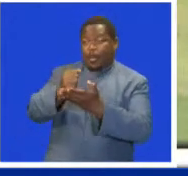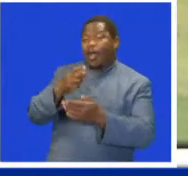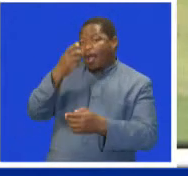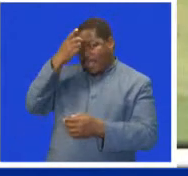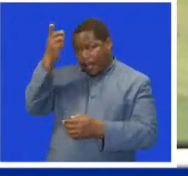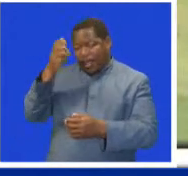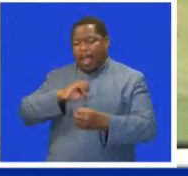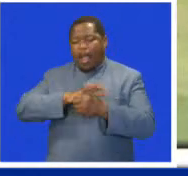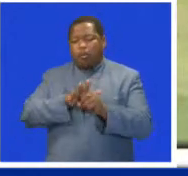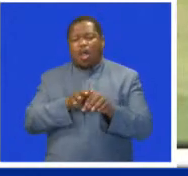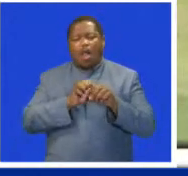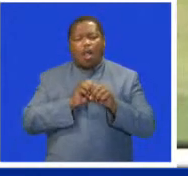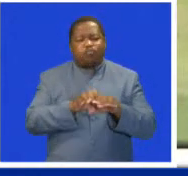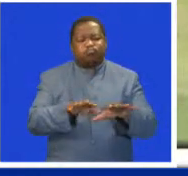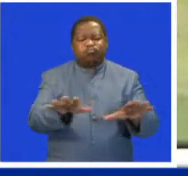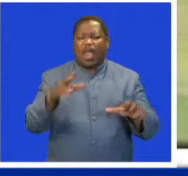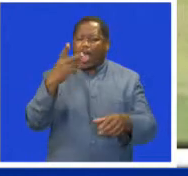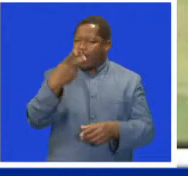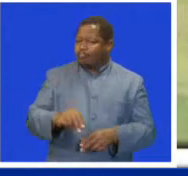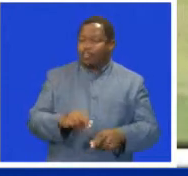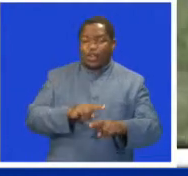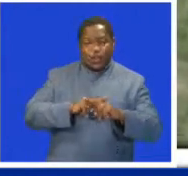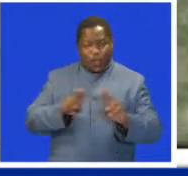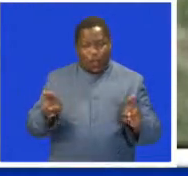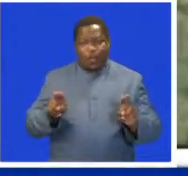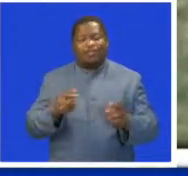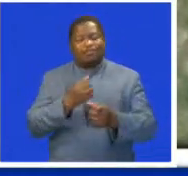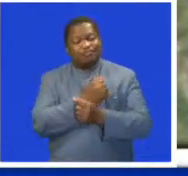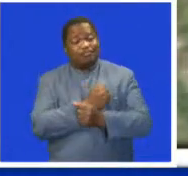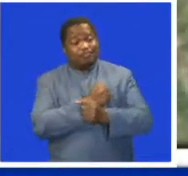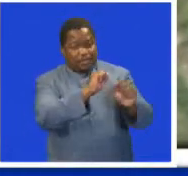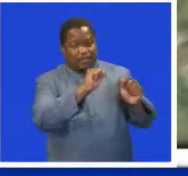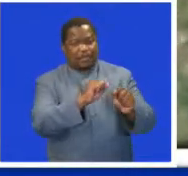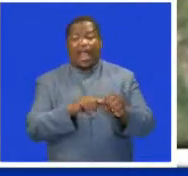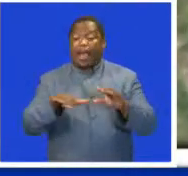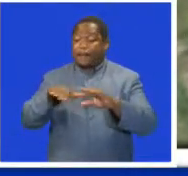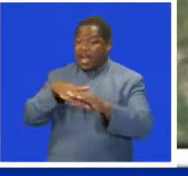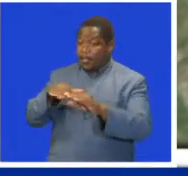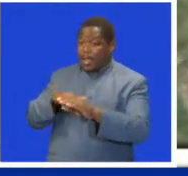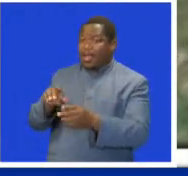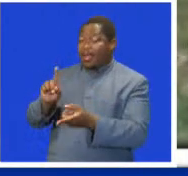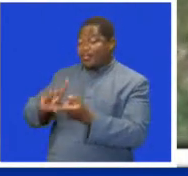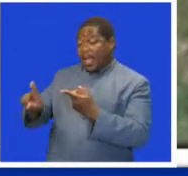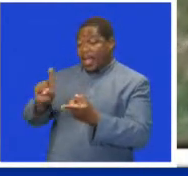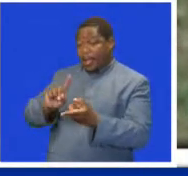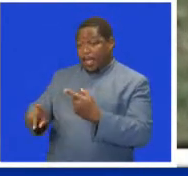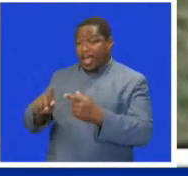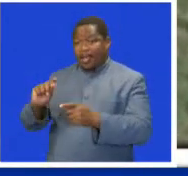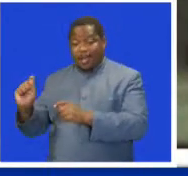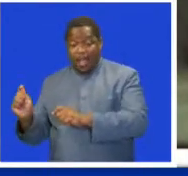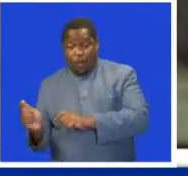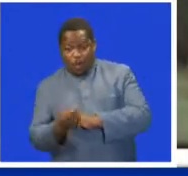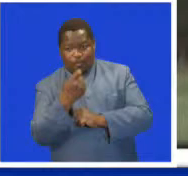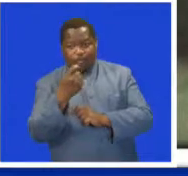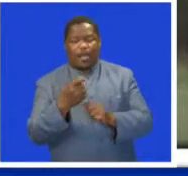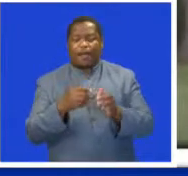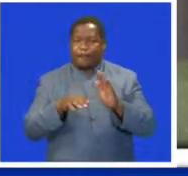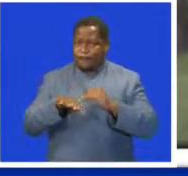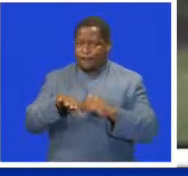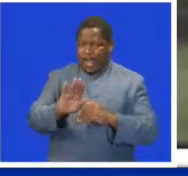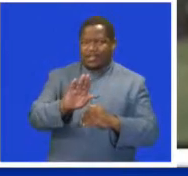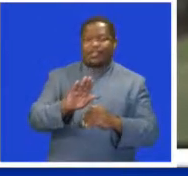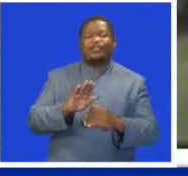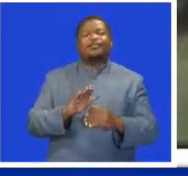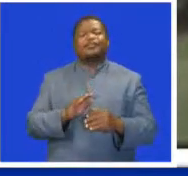the infection rate as well as to protect our members lagetago atodlala la eMbabane Golf Club. So basically they